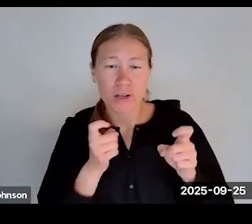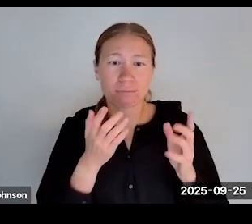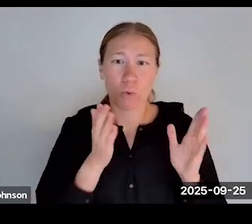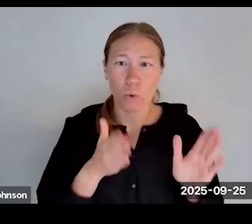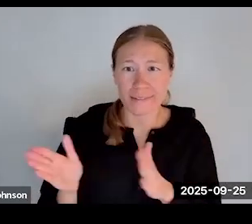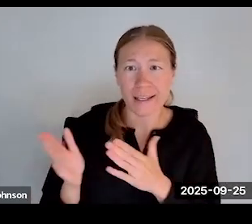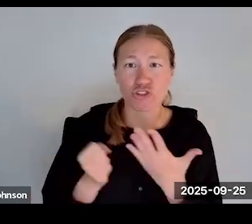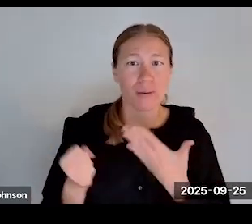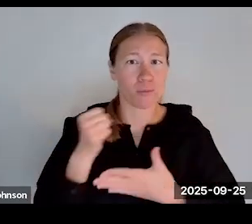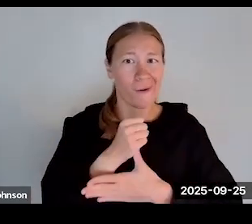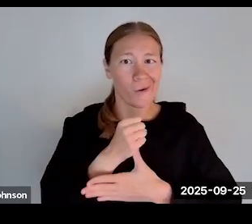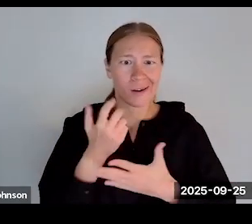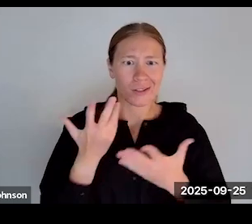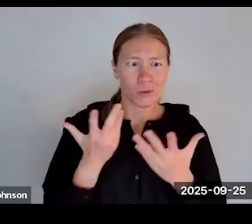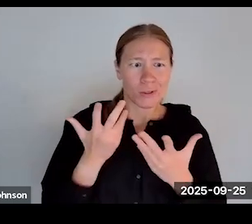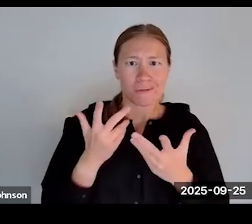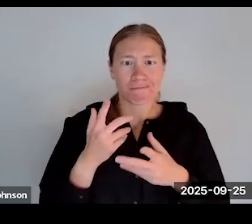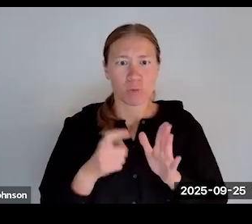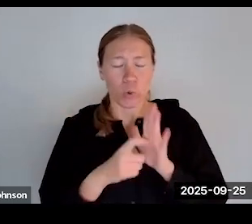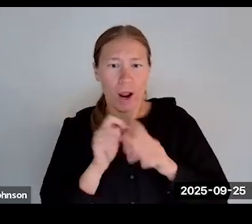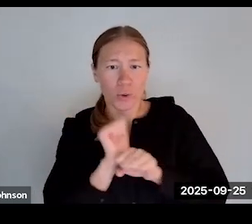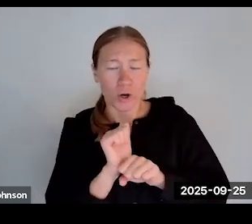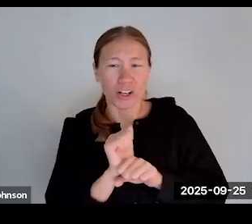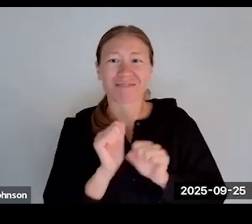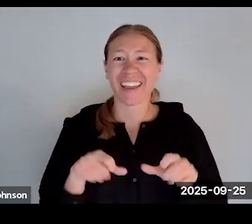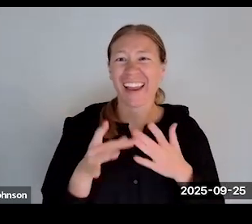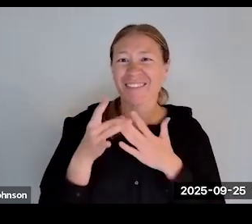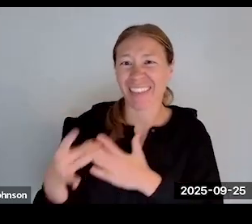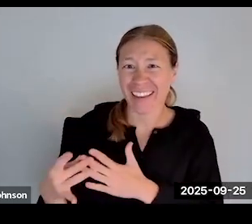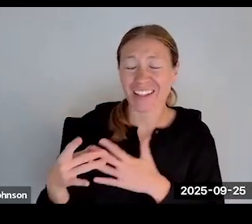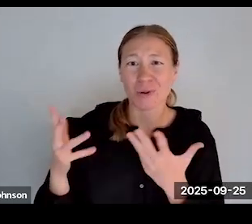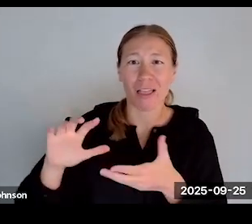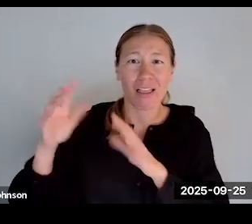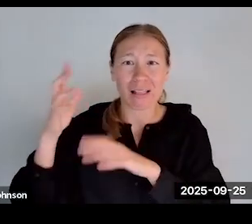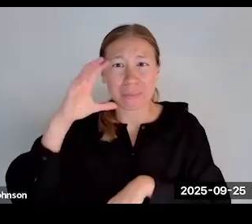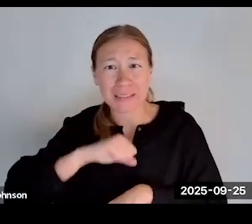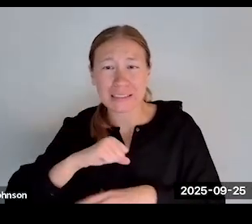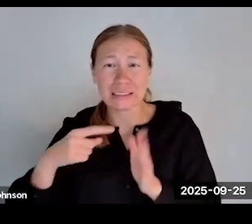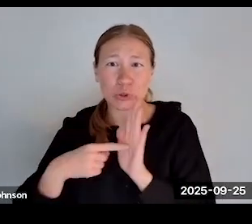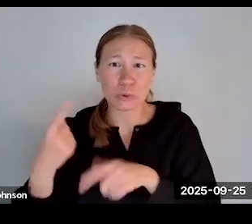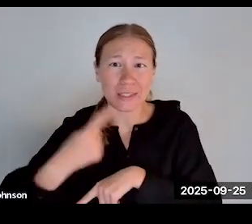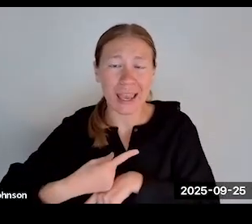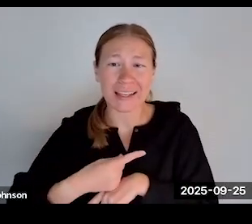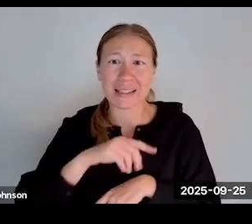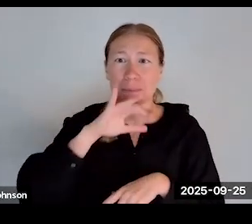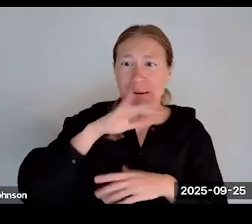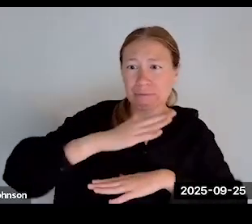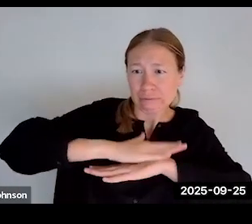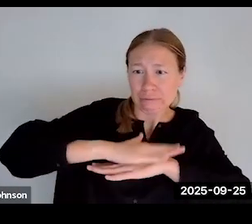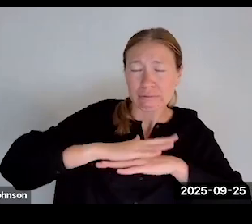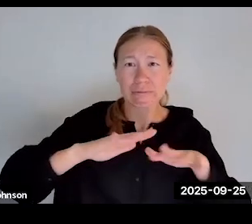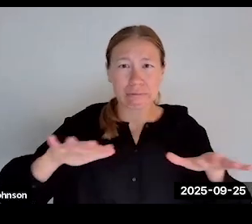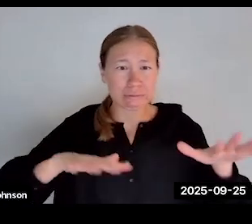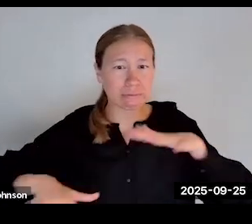and prioritizing work, which can lead to missed deadlines or even messy workspaces. There could be difficulties with